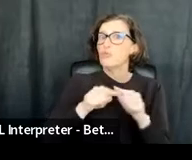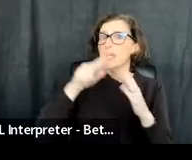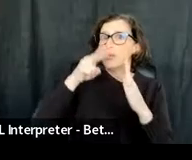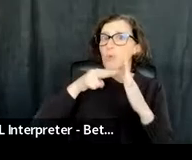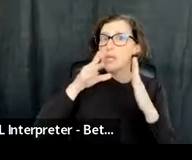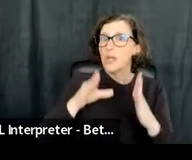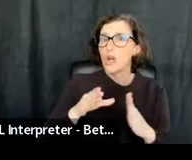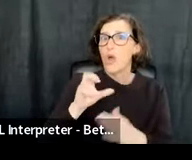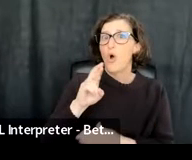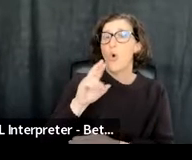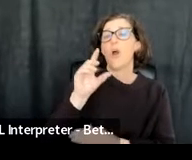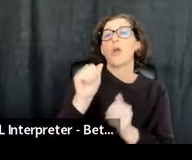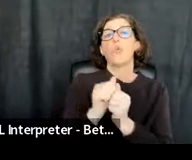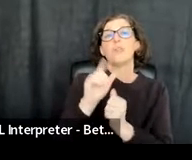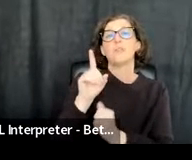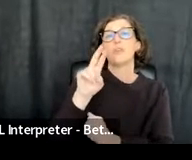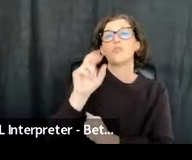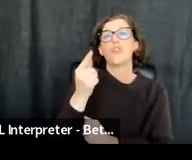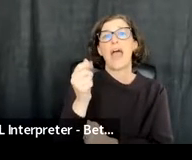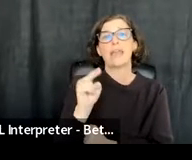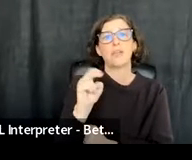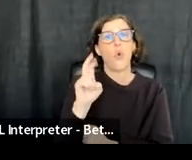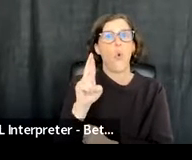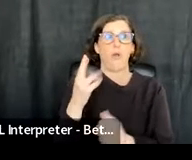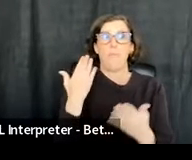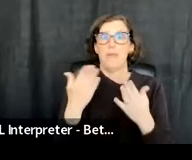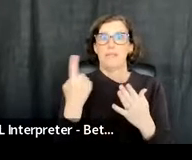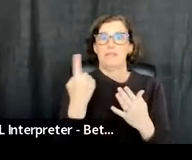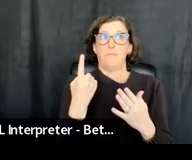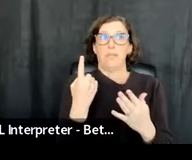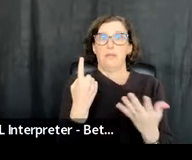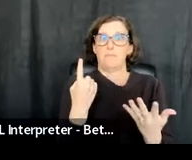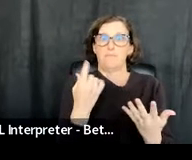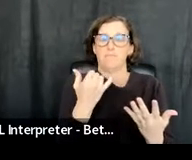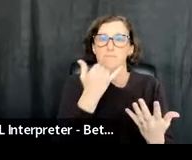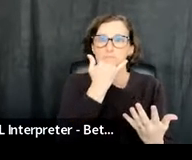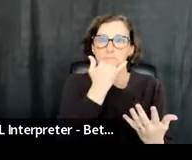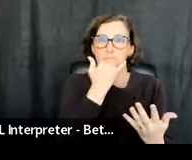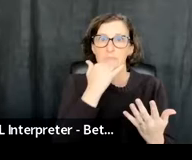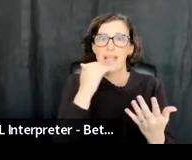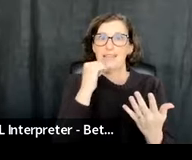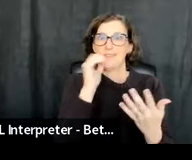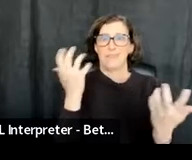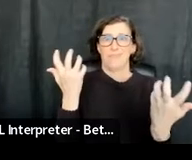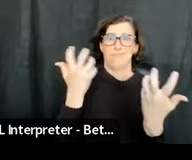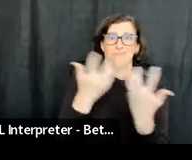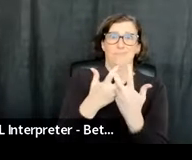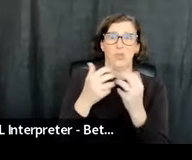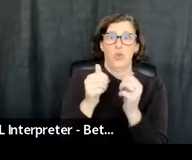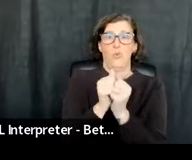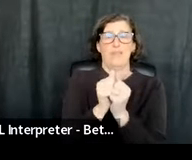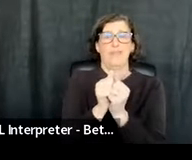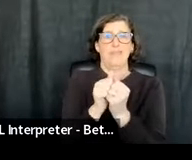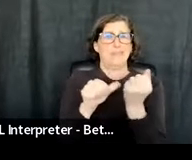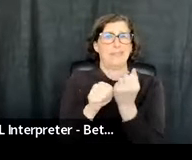maybe it's something is broken and it's a little bit incompatible with the AT for a time. So that's